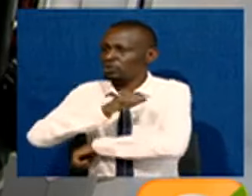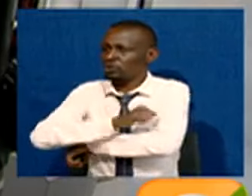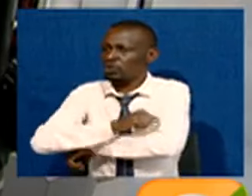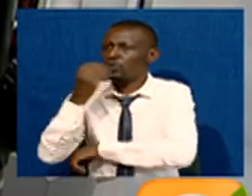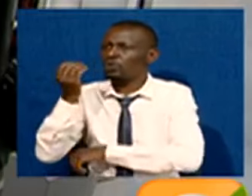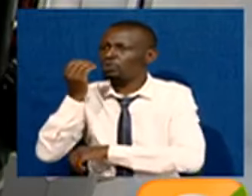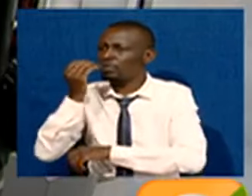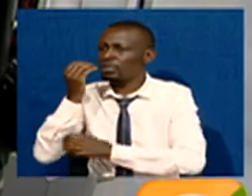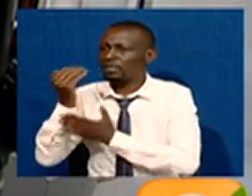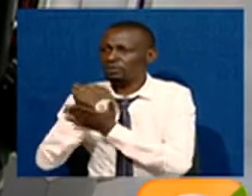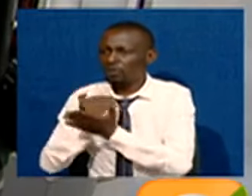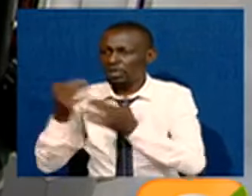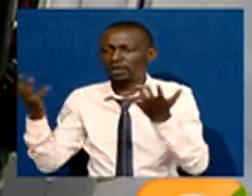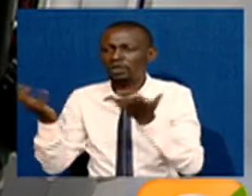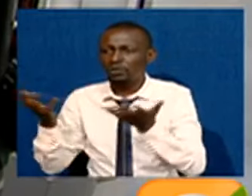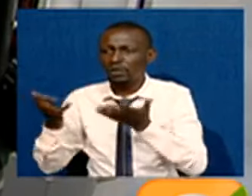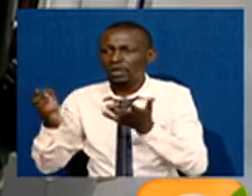department itself.